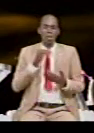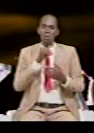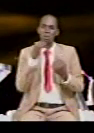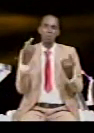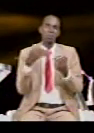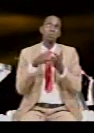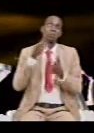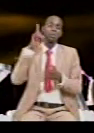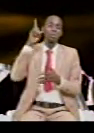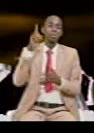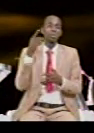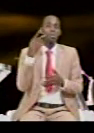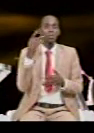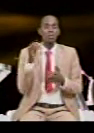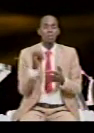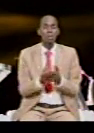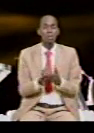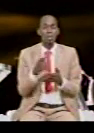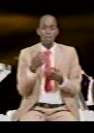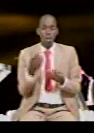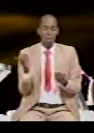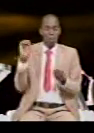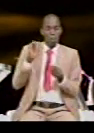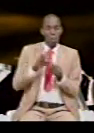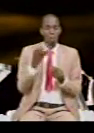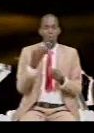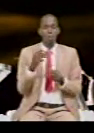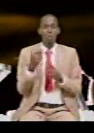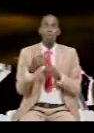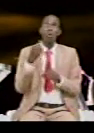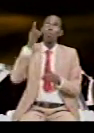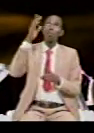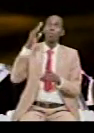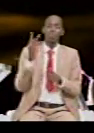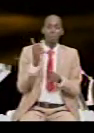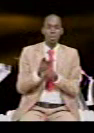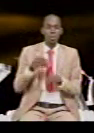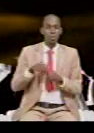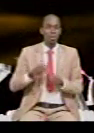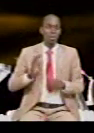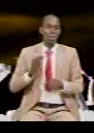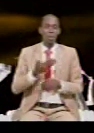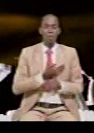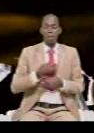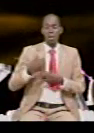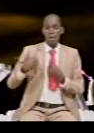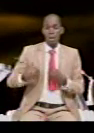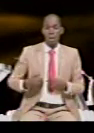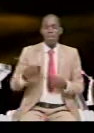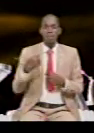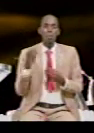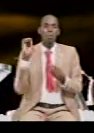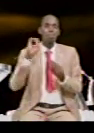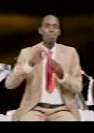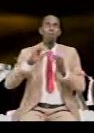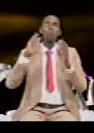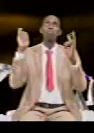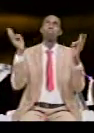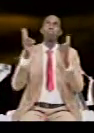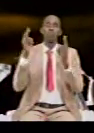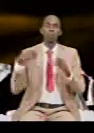more of the word of God we keep in our hearts, we have in our hearts, the more victorious we'll